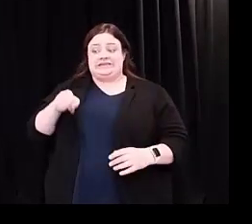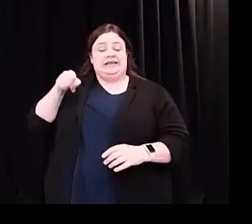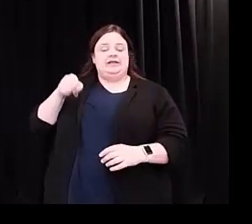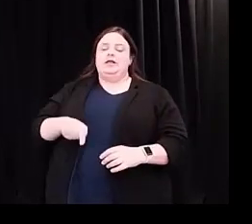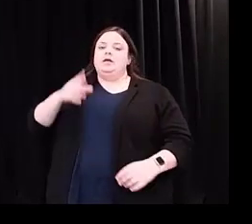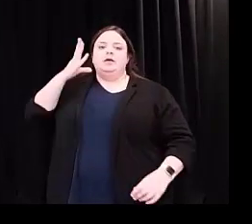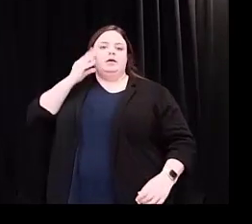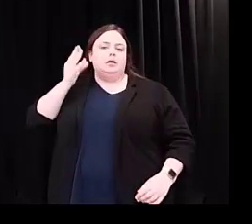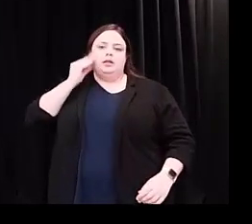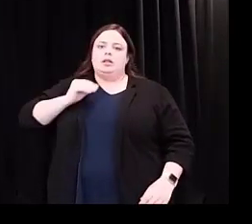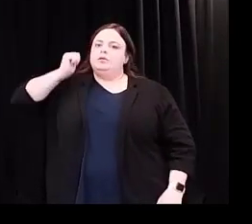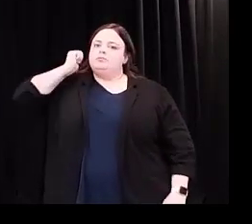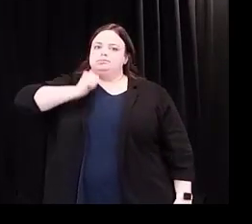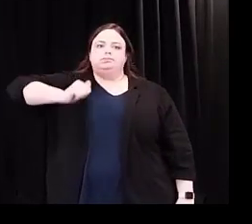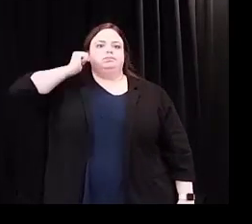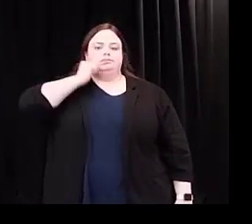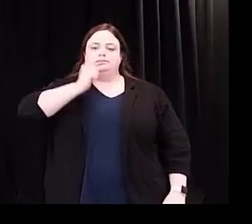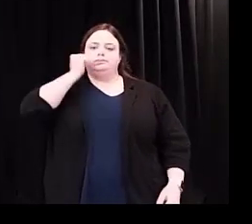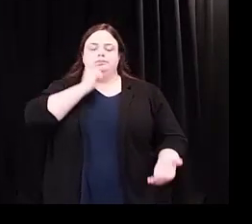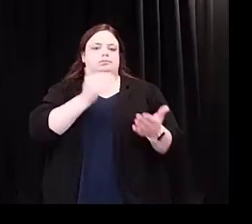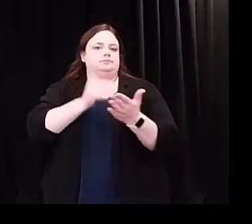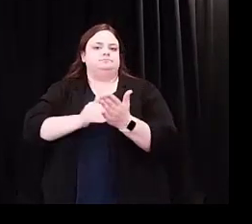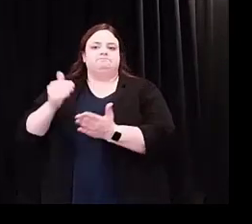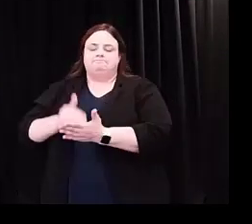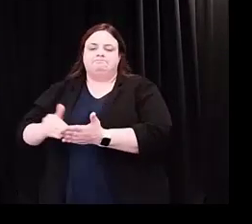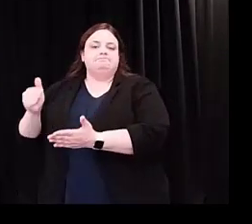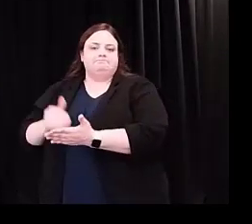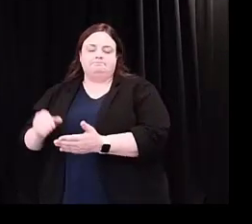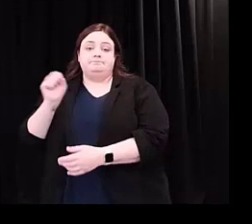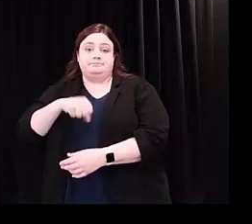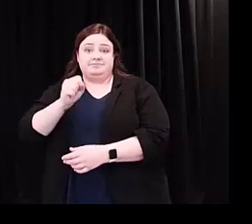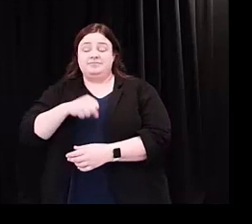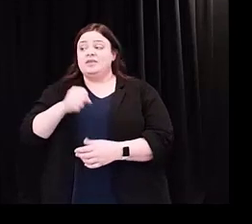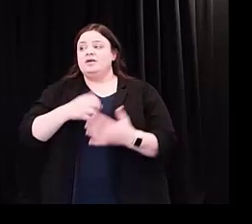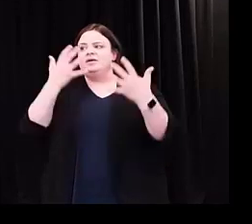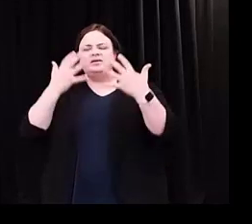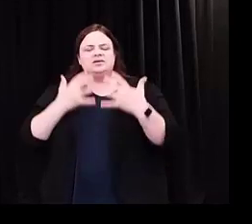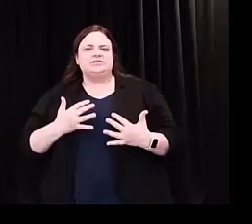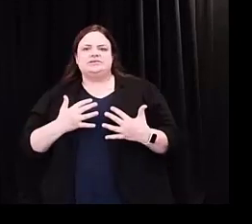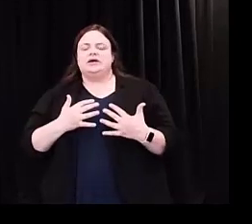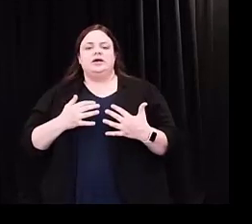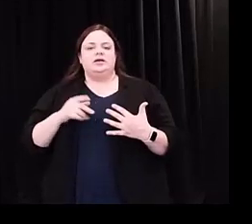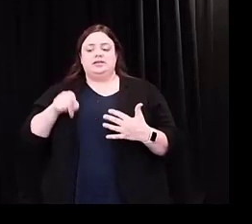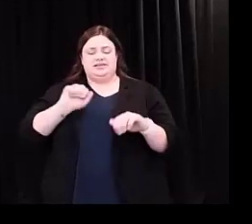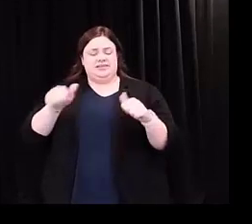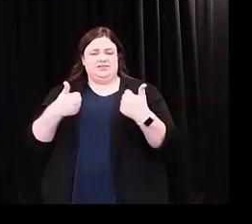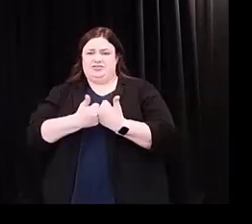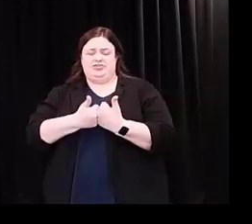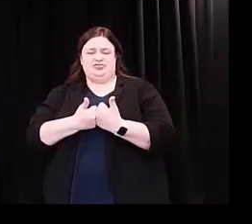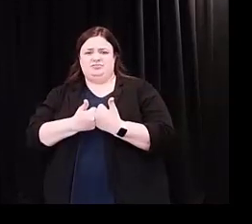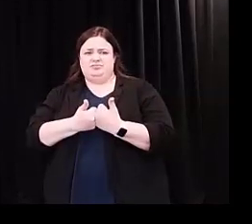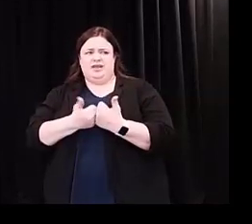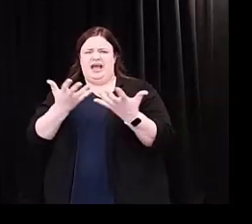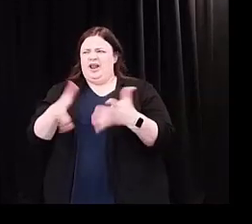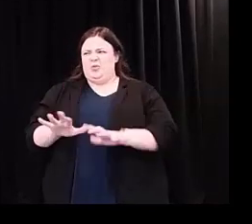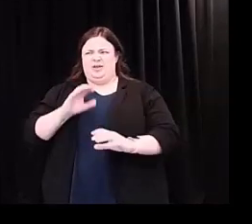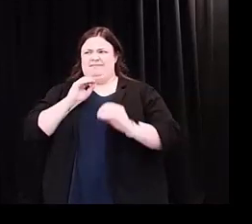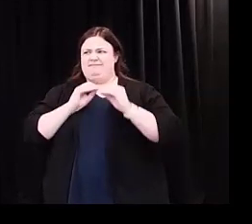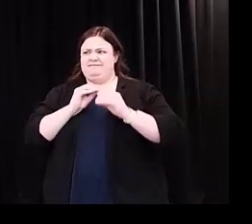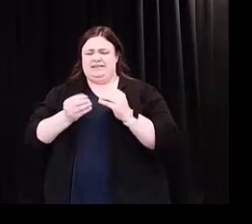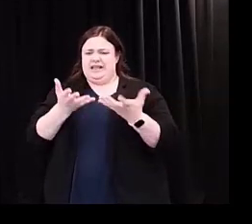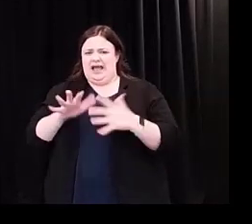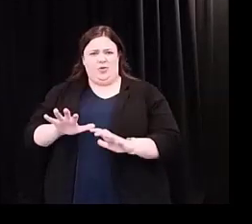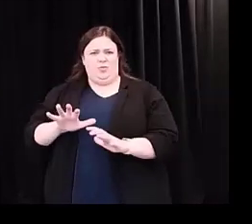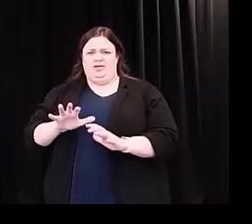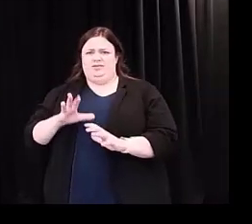we encounter on a daily basis. Unfortunately, it's a challenge. I don't even want to fix this. I don't even want to go near